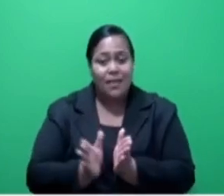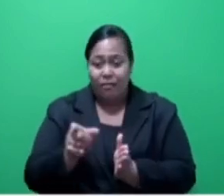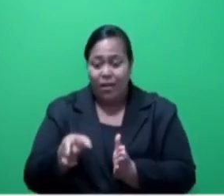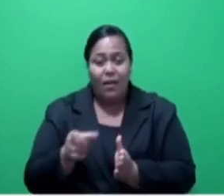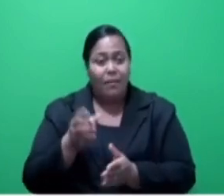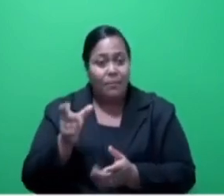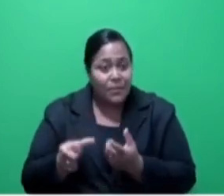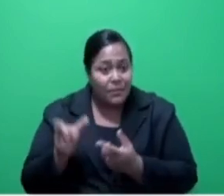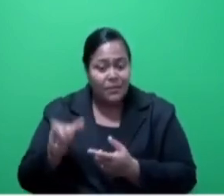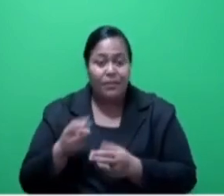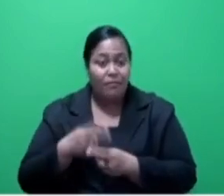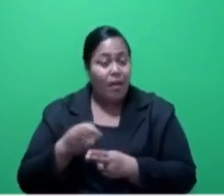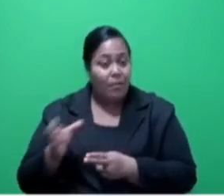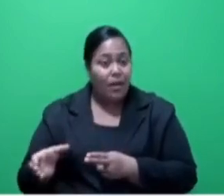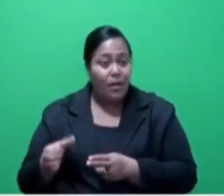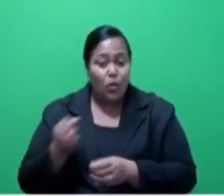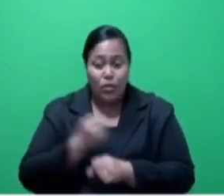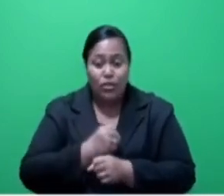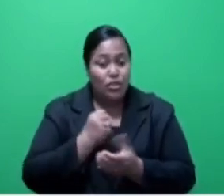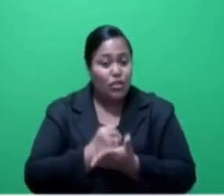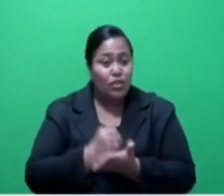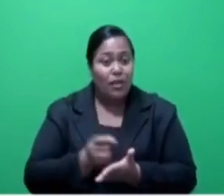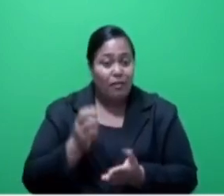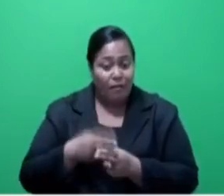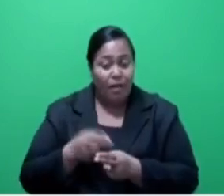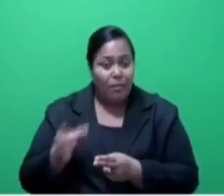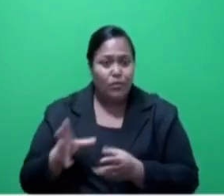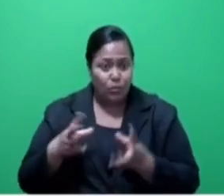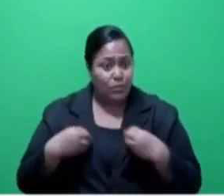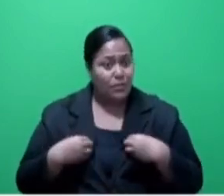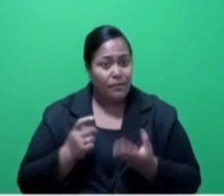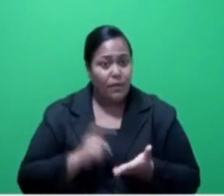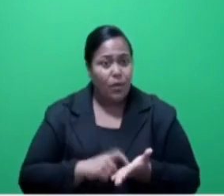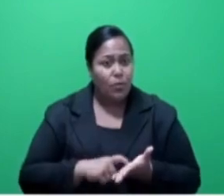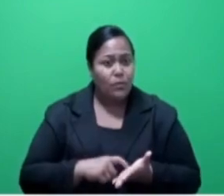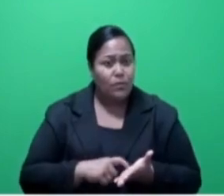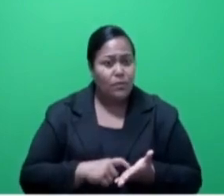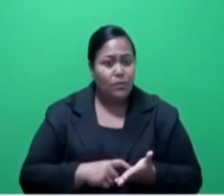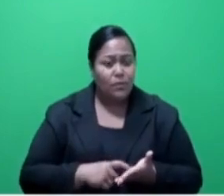farmers to get the loans. That's precisely what they're saying, sir. Mr. Speaker, sir,